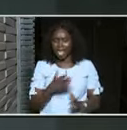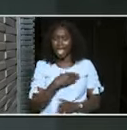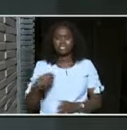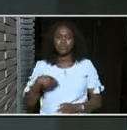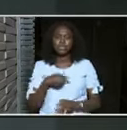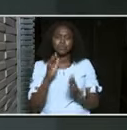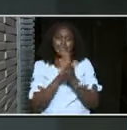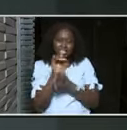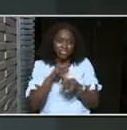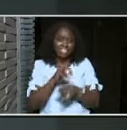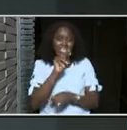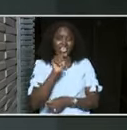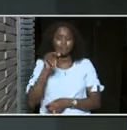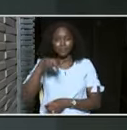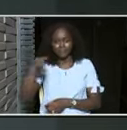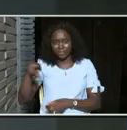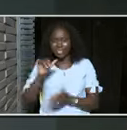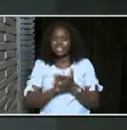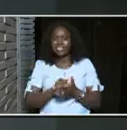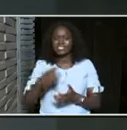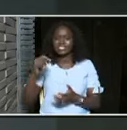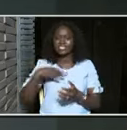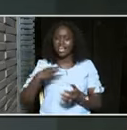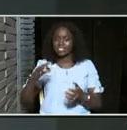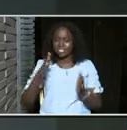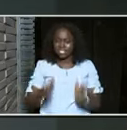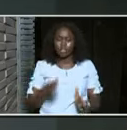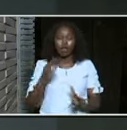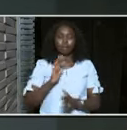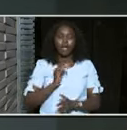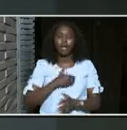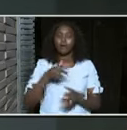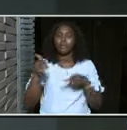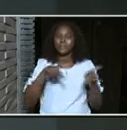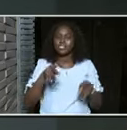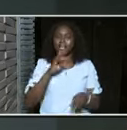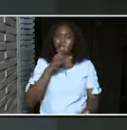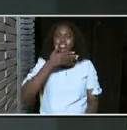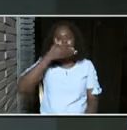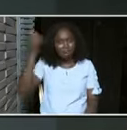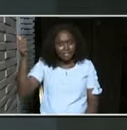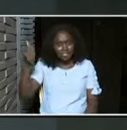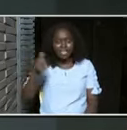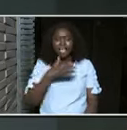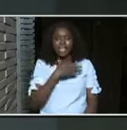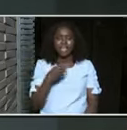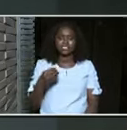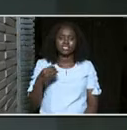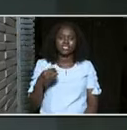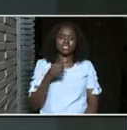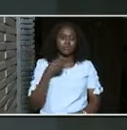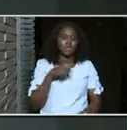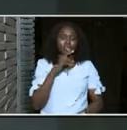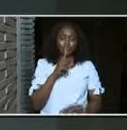NNPP that the candidates of our party are the best. And of course, we are talking of the